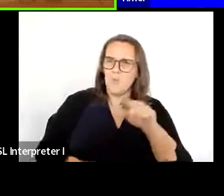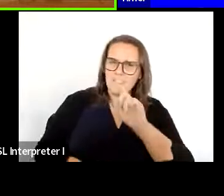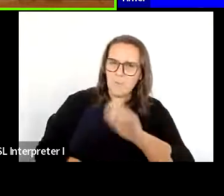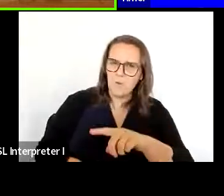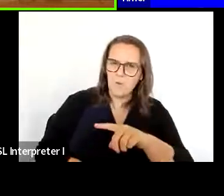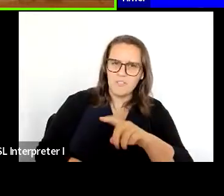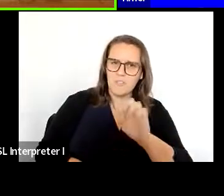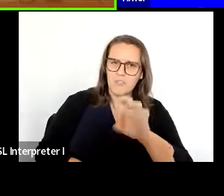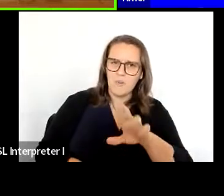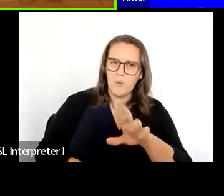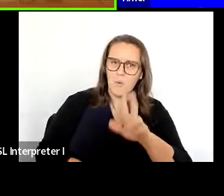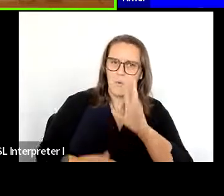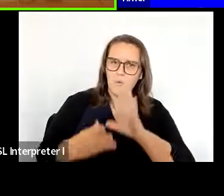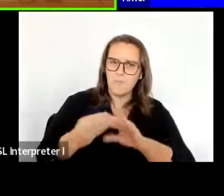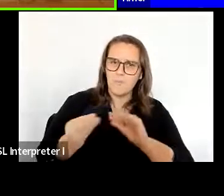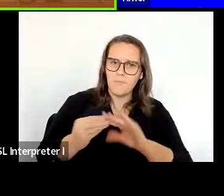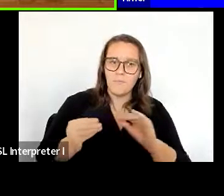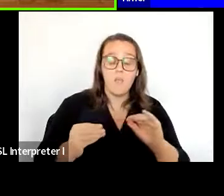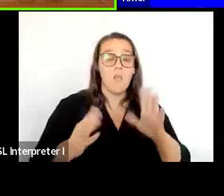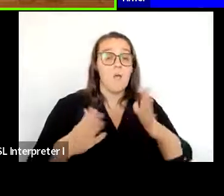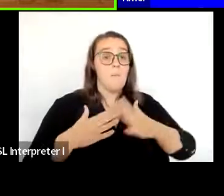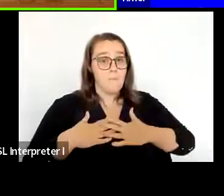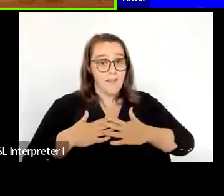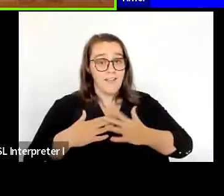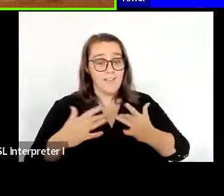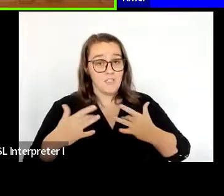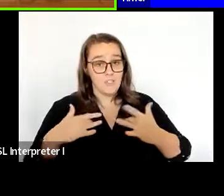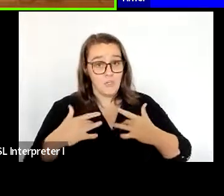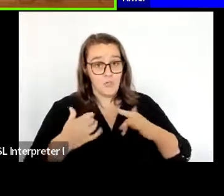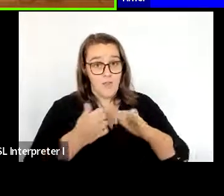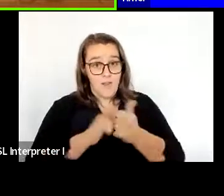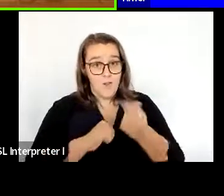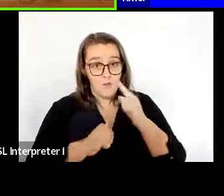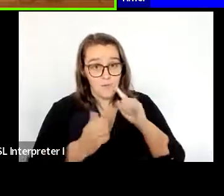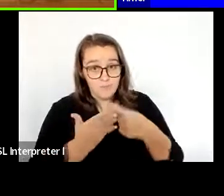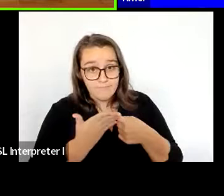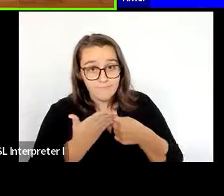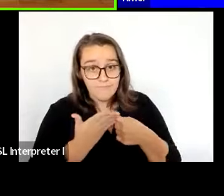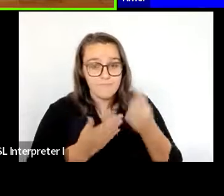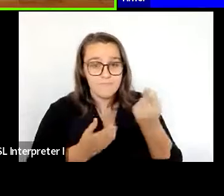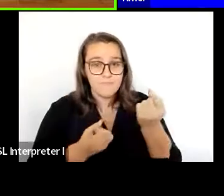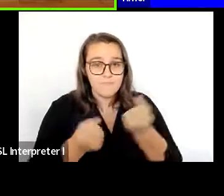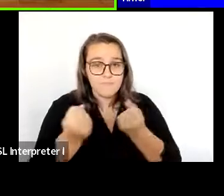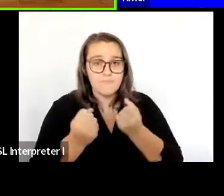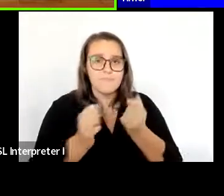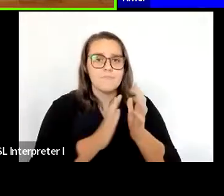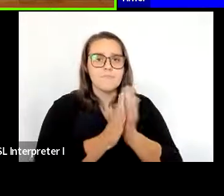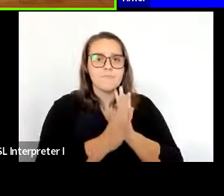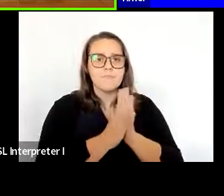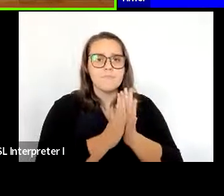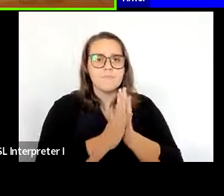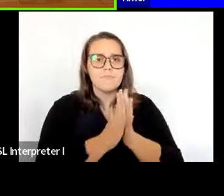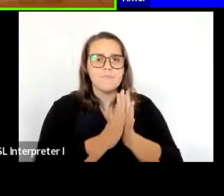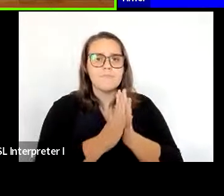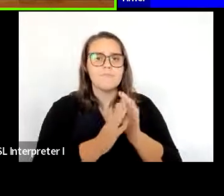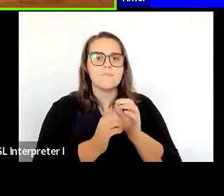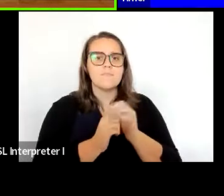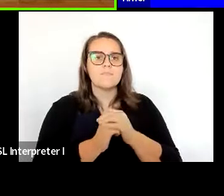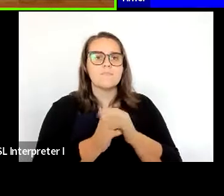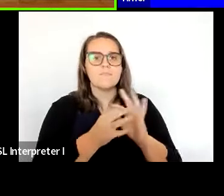how we are coupling the issue of the vehicular traffic with